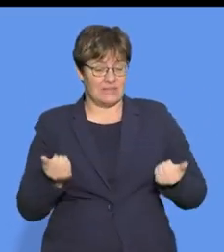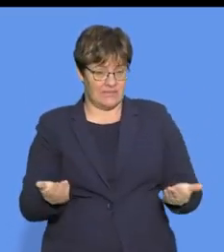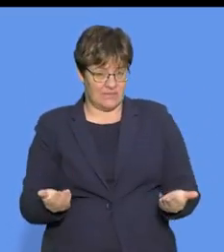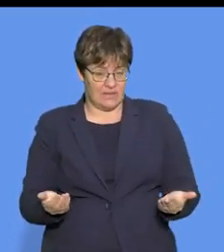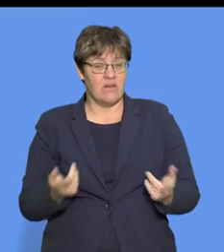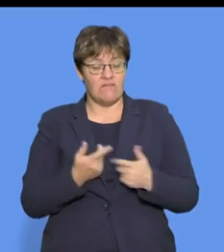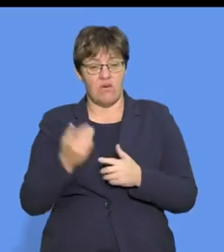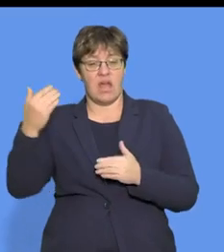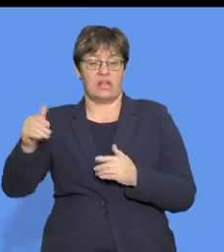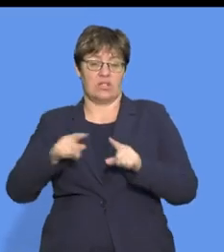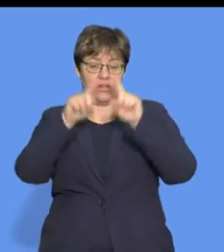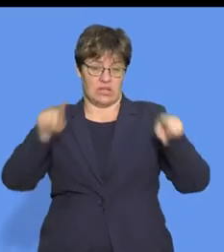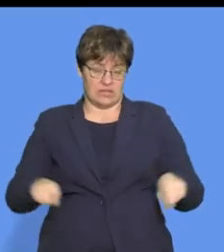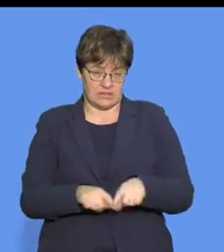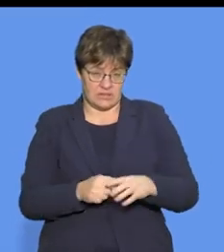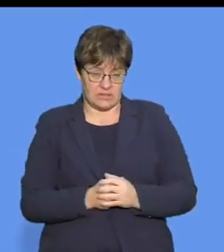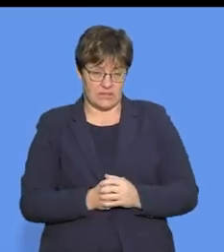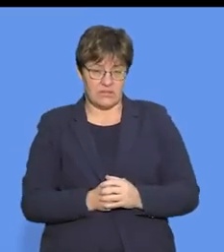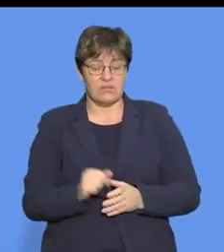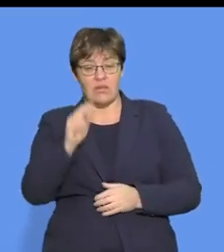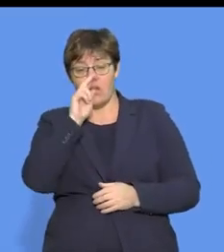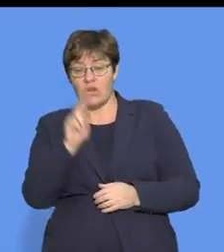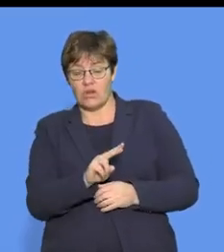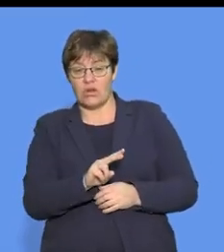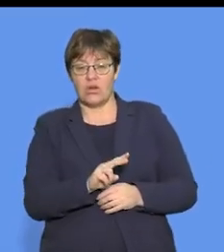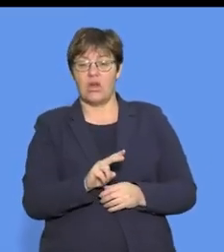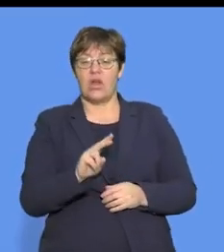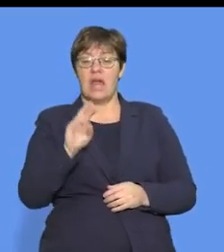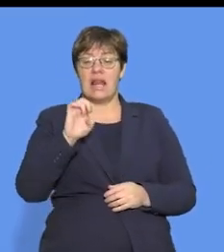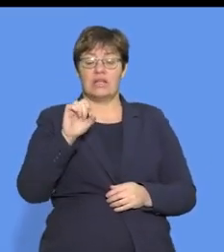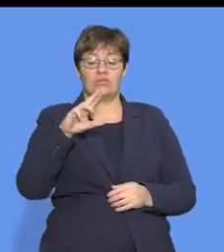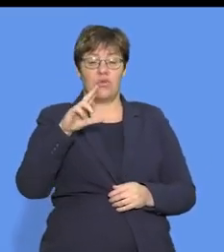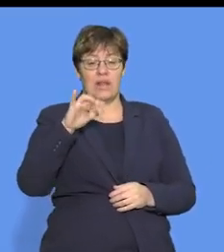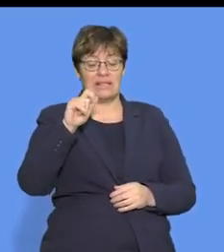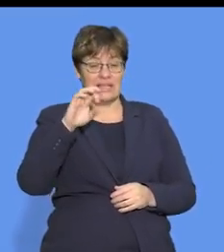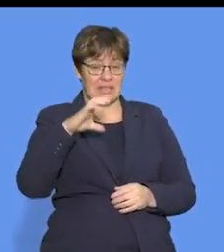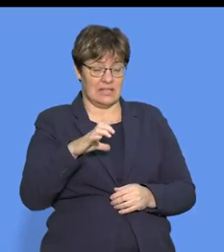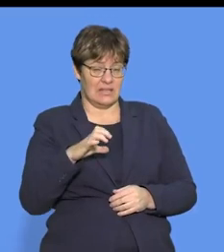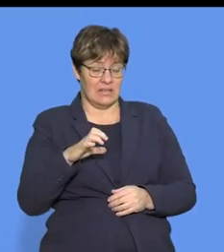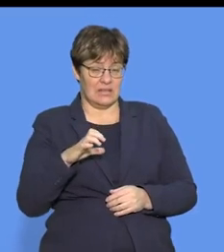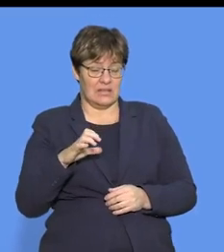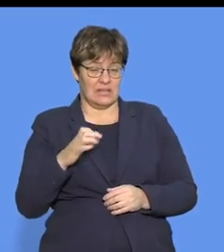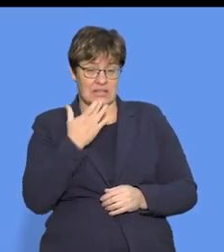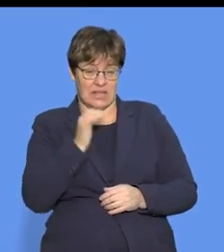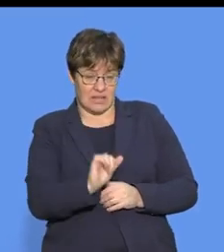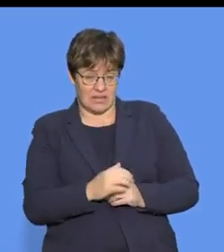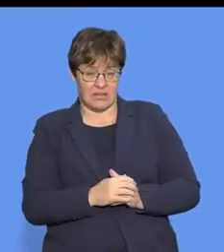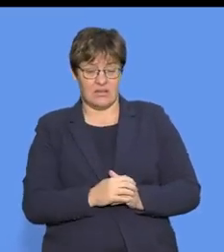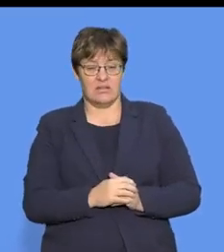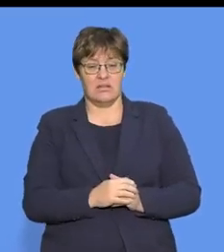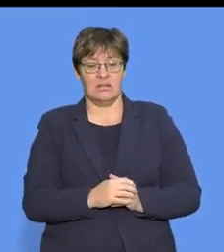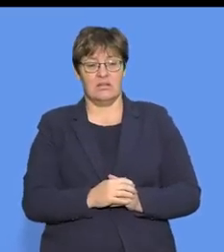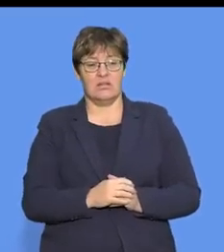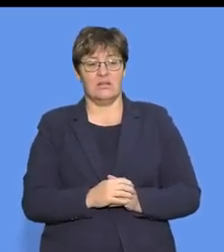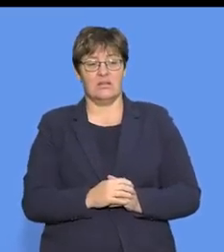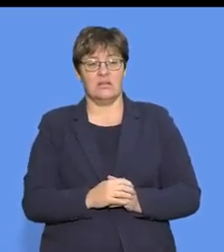electricity out to the external circuit. If we look at the electrolytic cell, now what happens in an